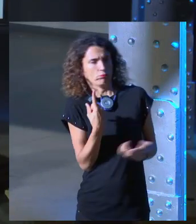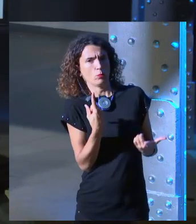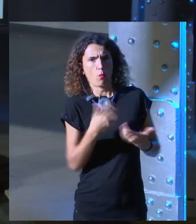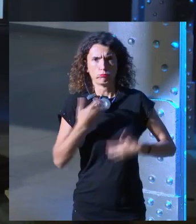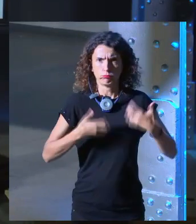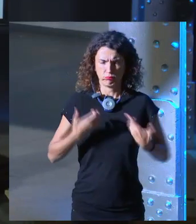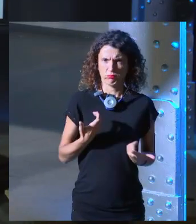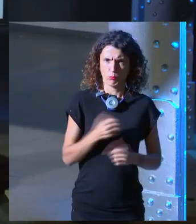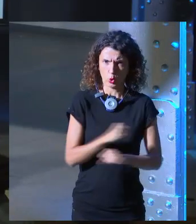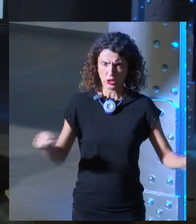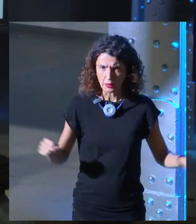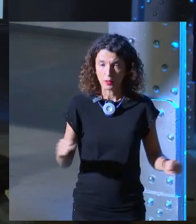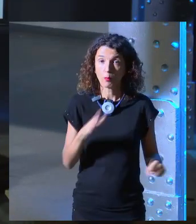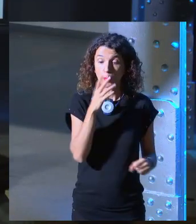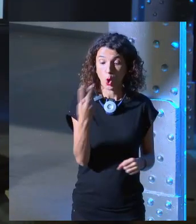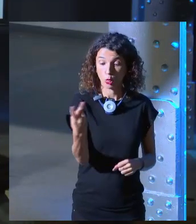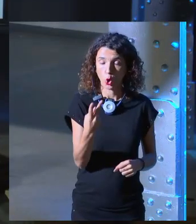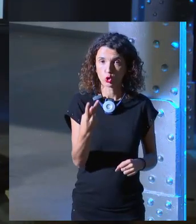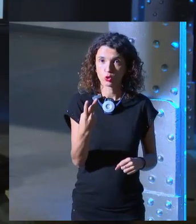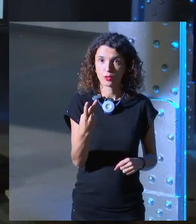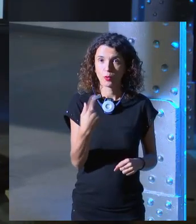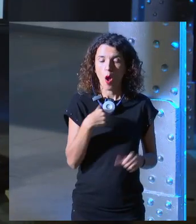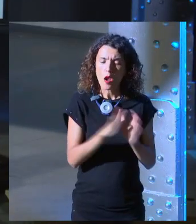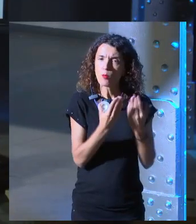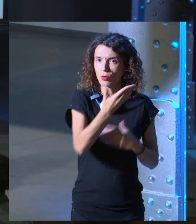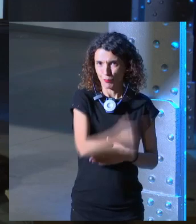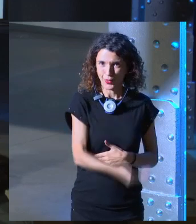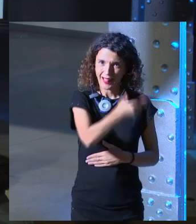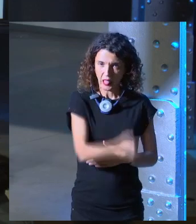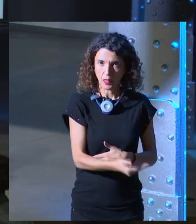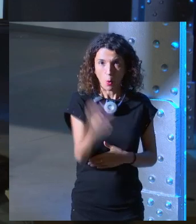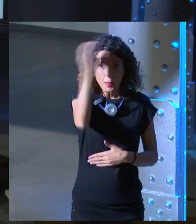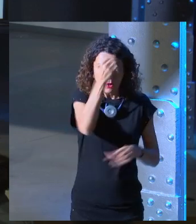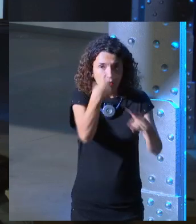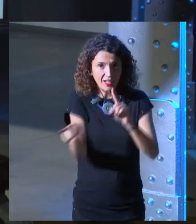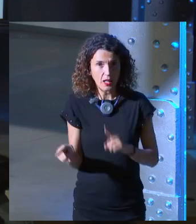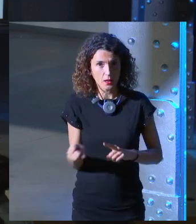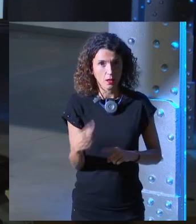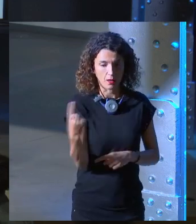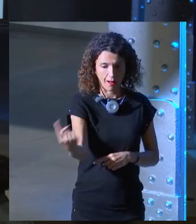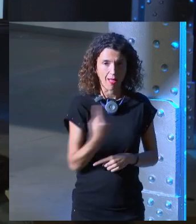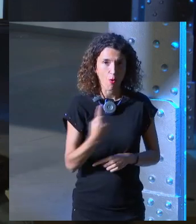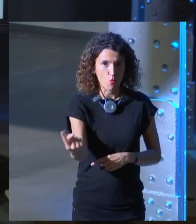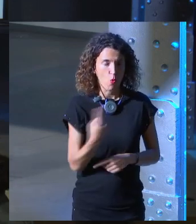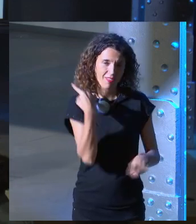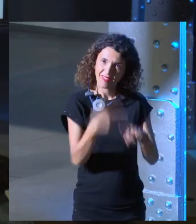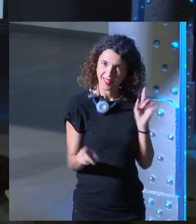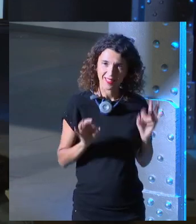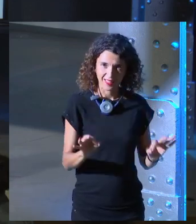that means a lot to each of you, but to each of you it's also a different book. which is a very strange